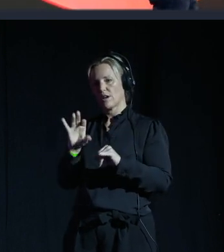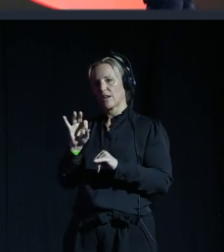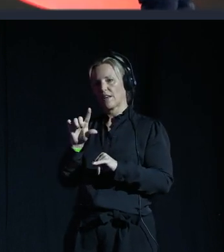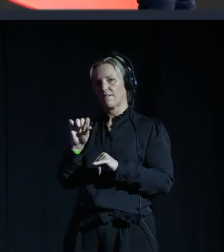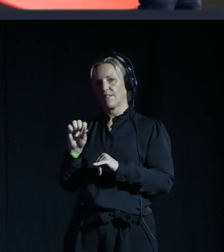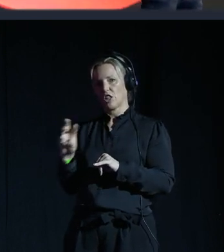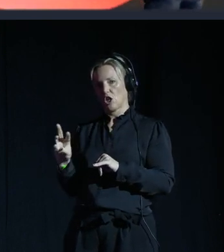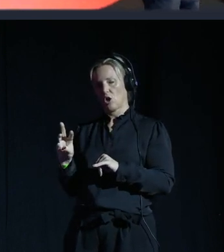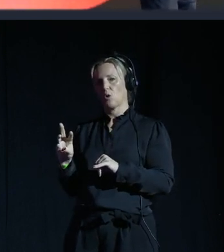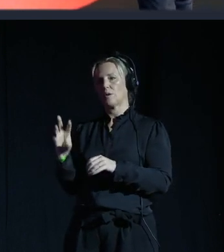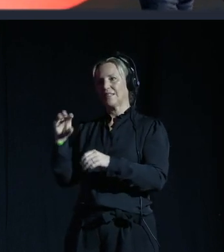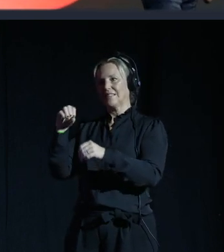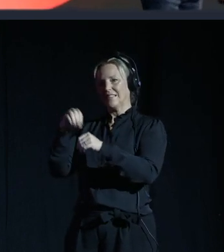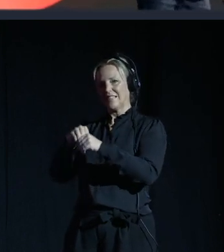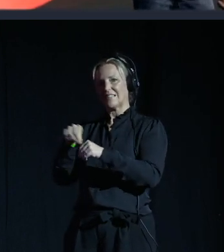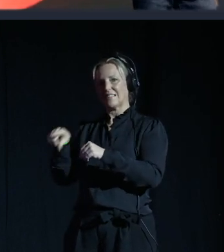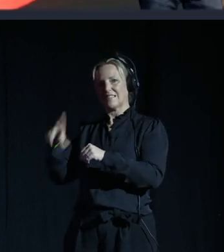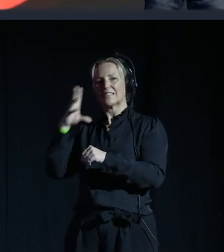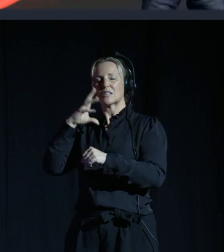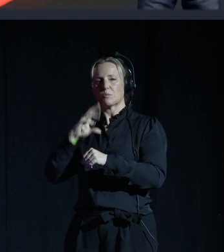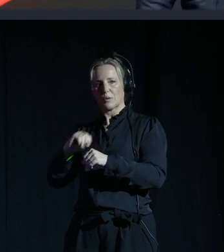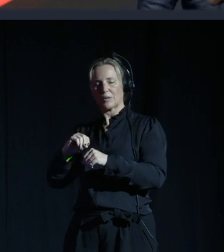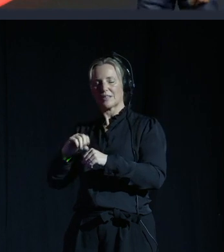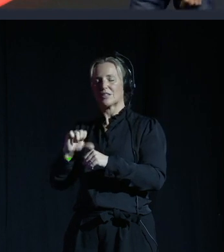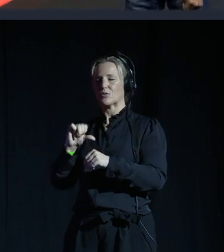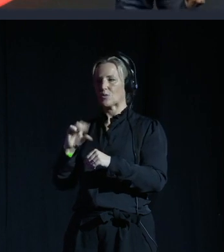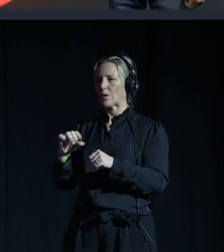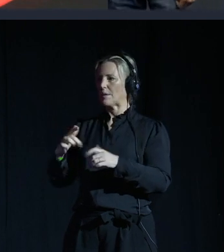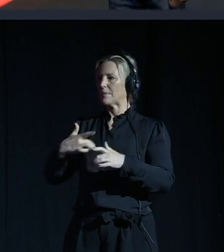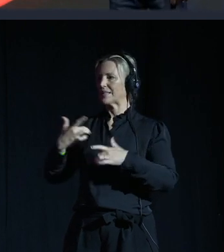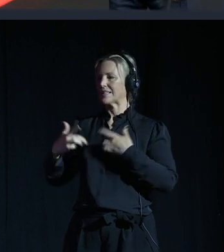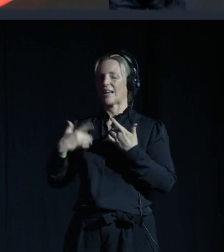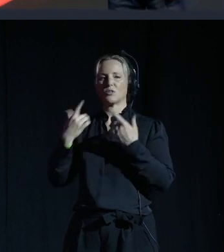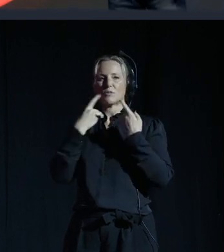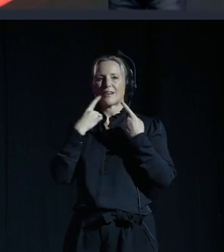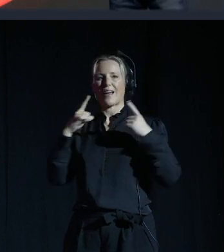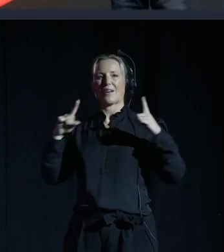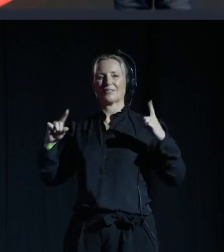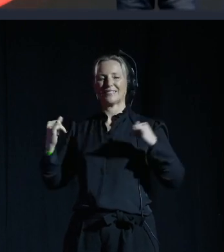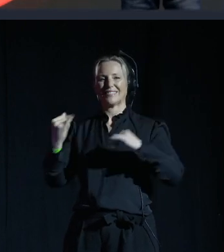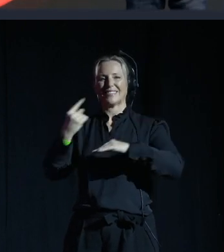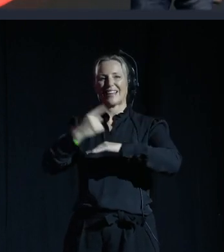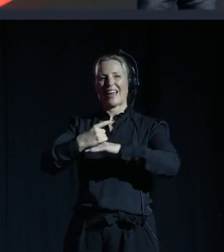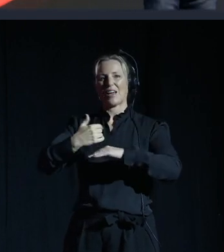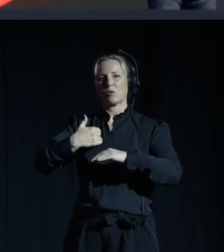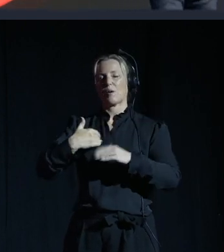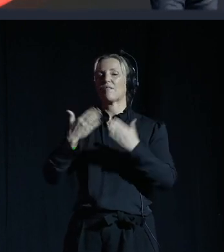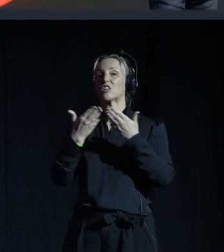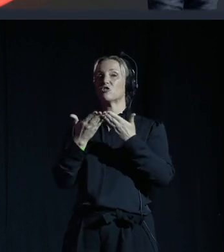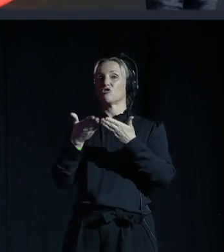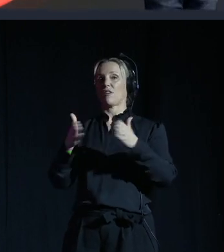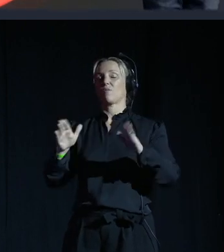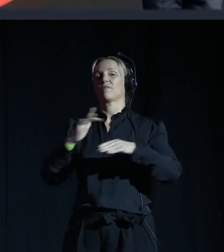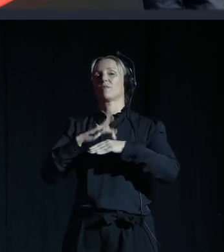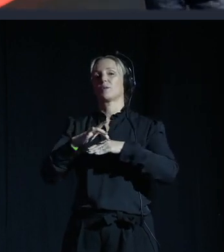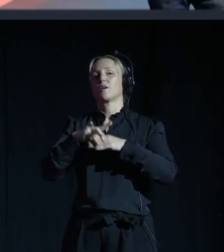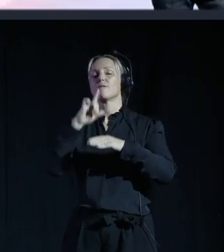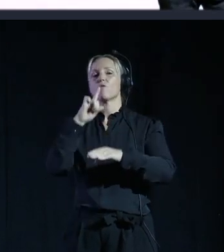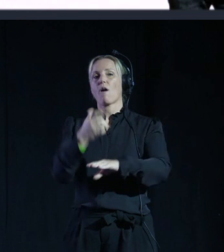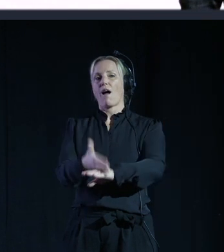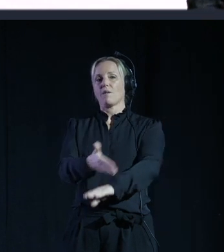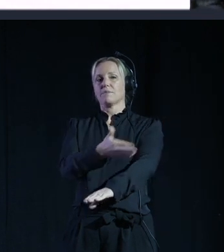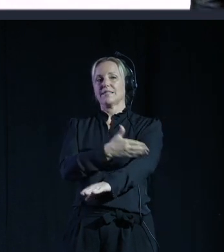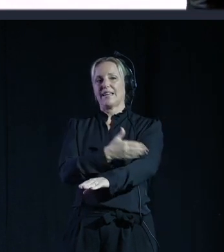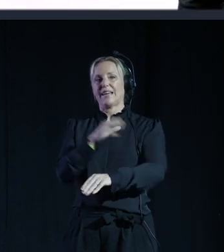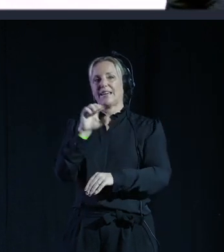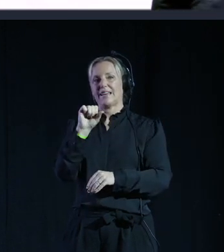up the experience. And so I'm excited to announce today that we've got the general availability of the updated semantic layer,